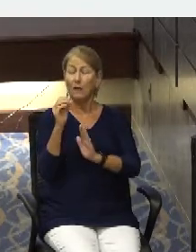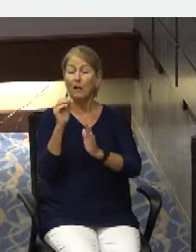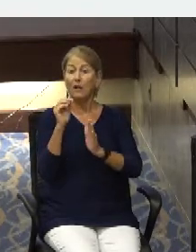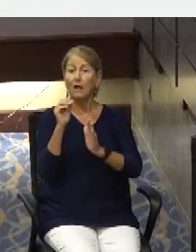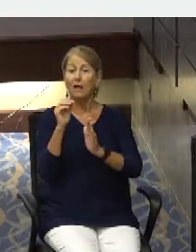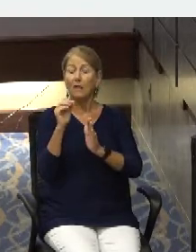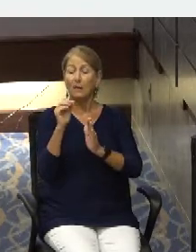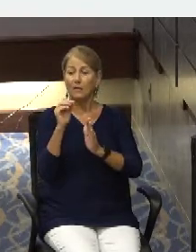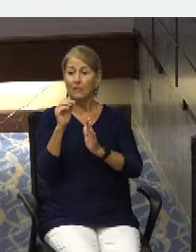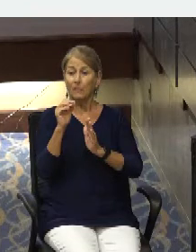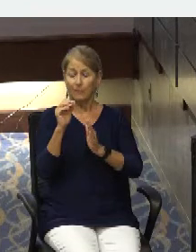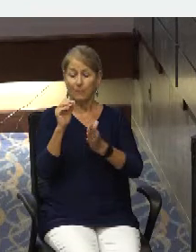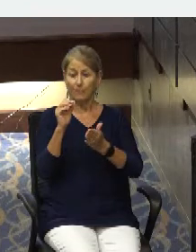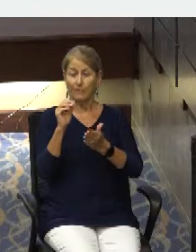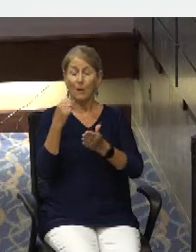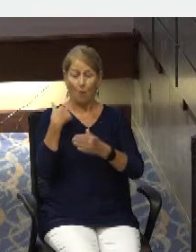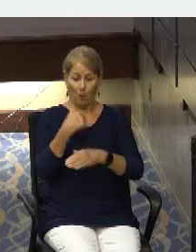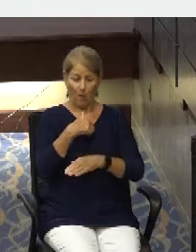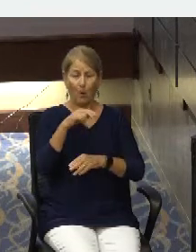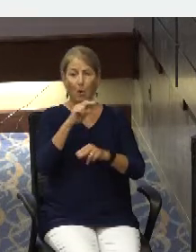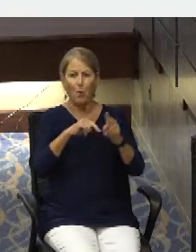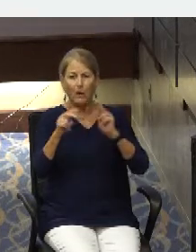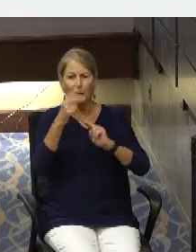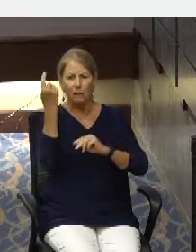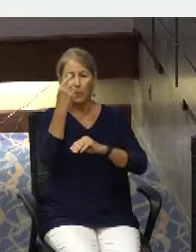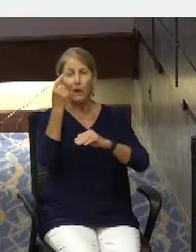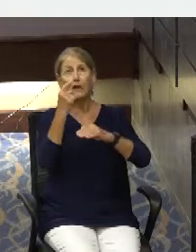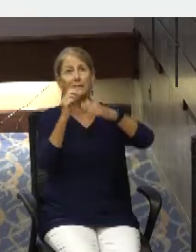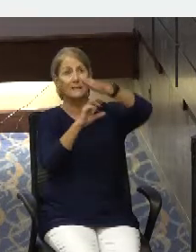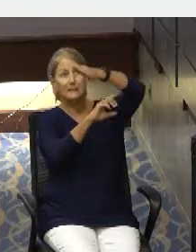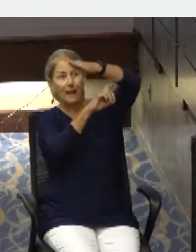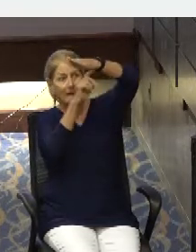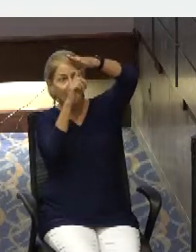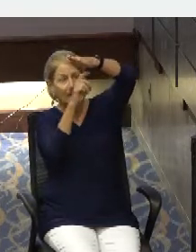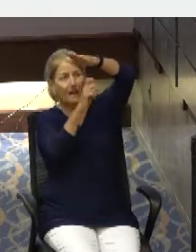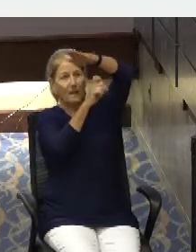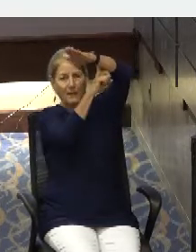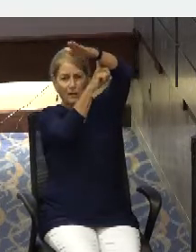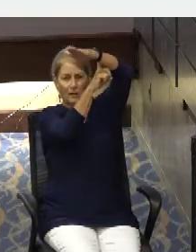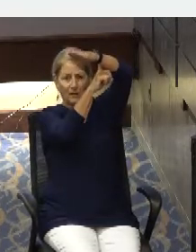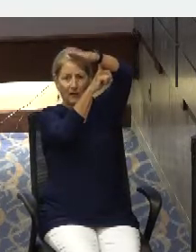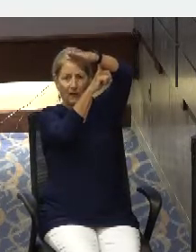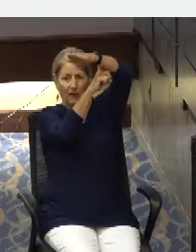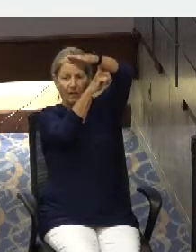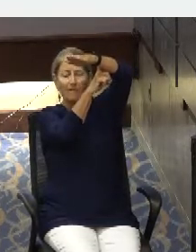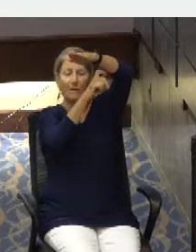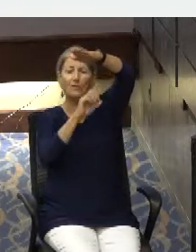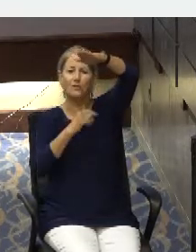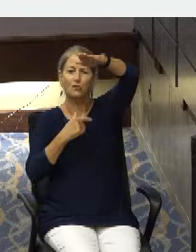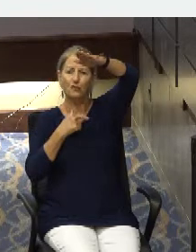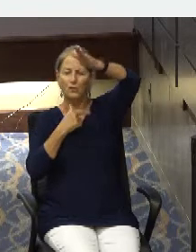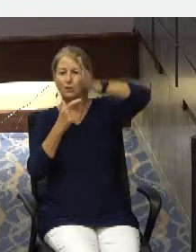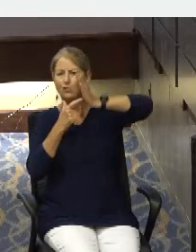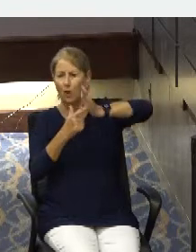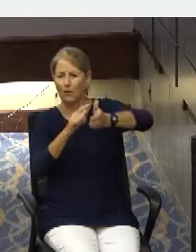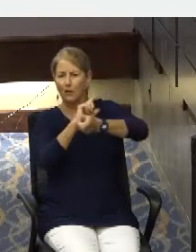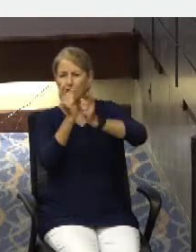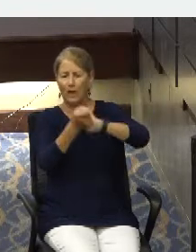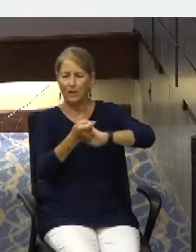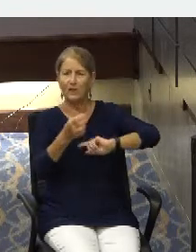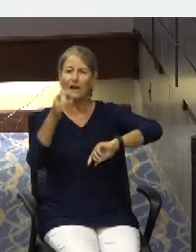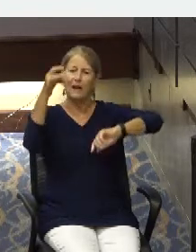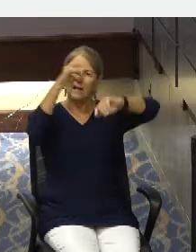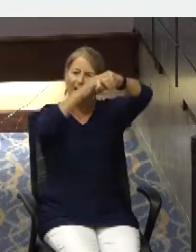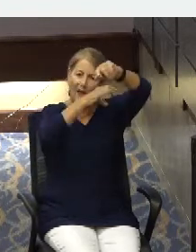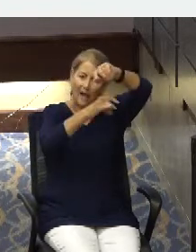was that we were looking for a ceiling-mounted sculpture featuring the changing natural light with the possible incorporation of glass or a